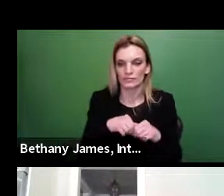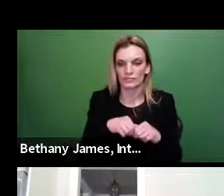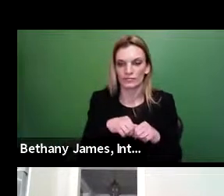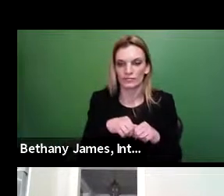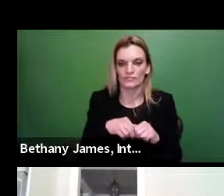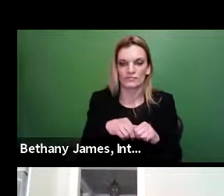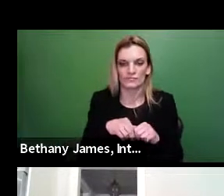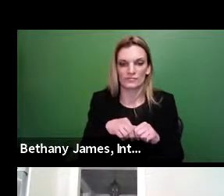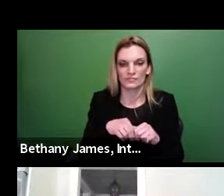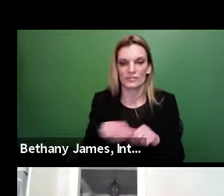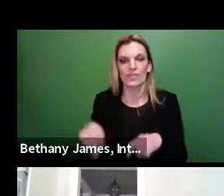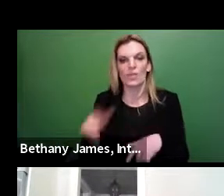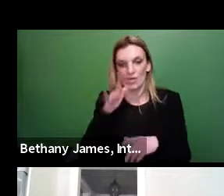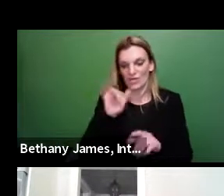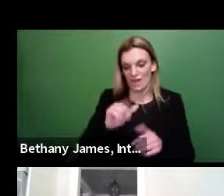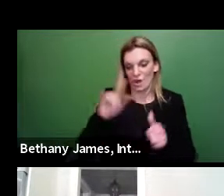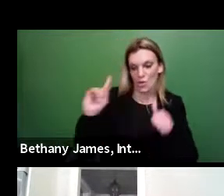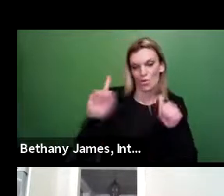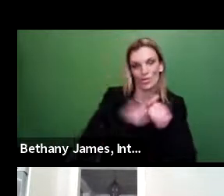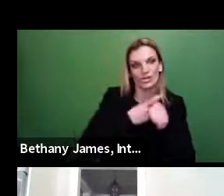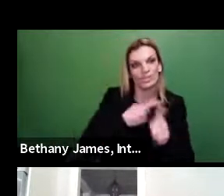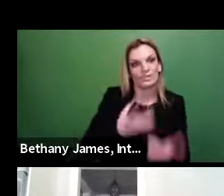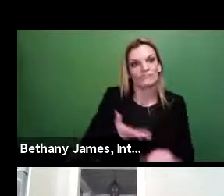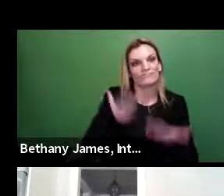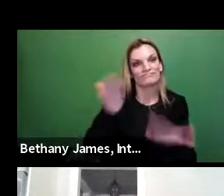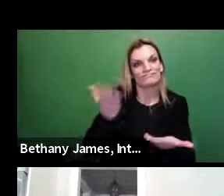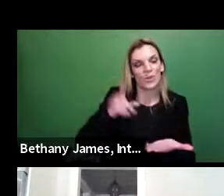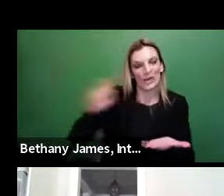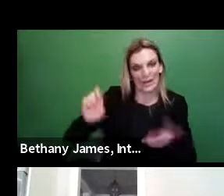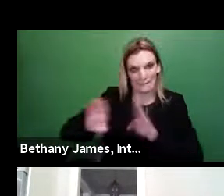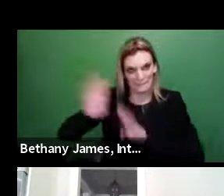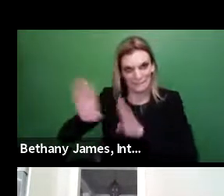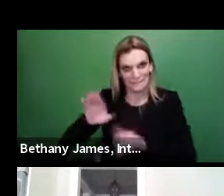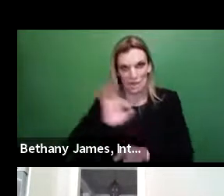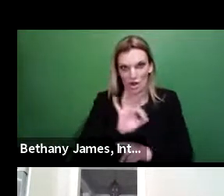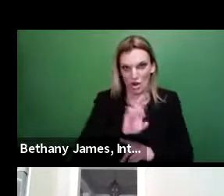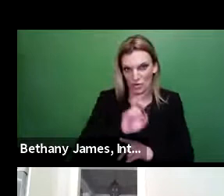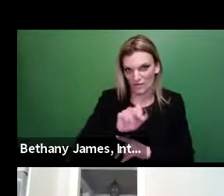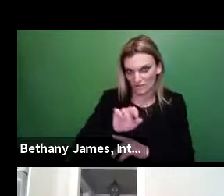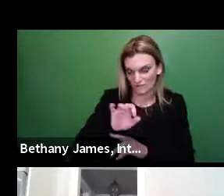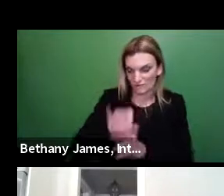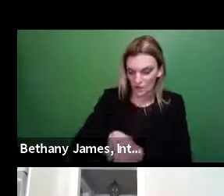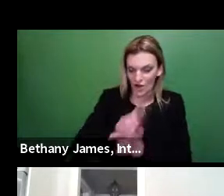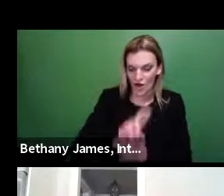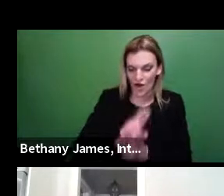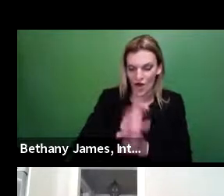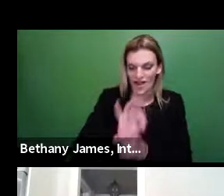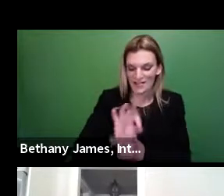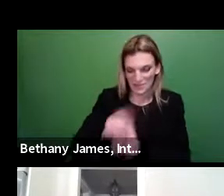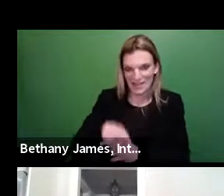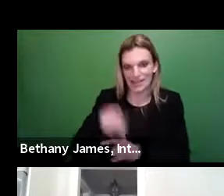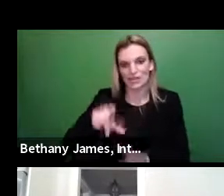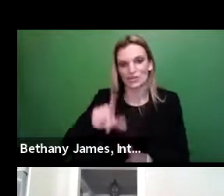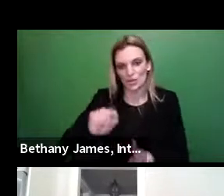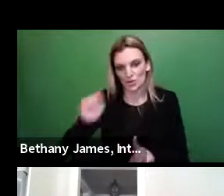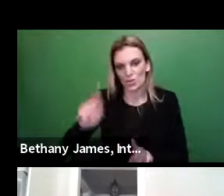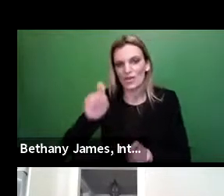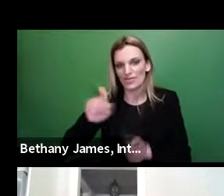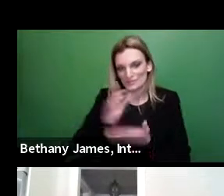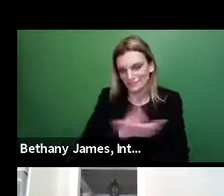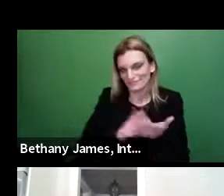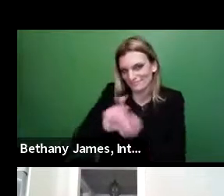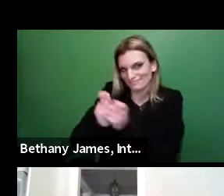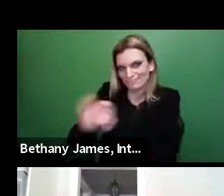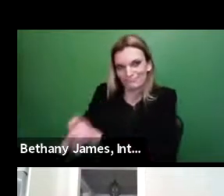original RFP that we were working to begin in 2020, and we'll have to do some updates. A couple of